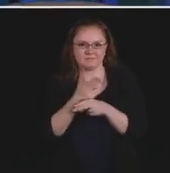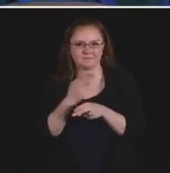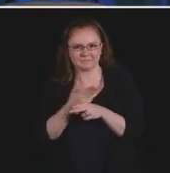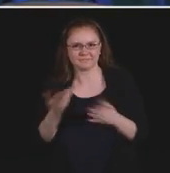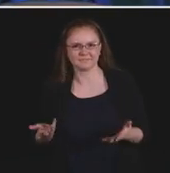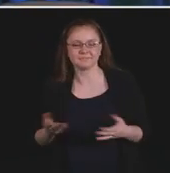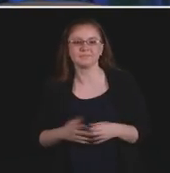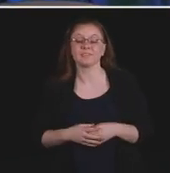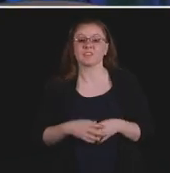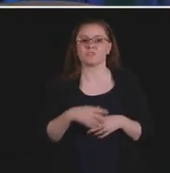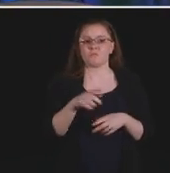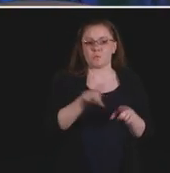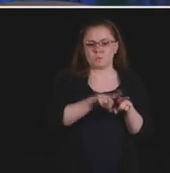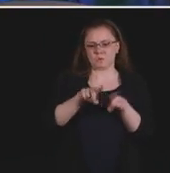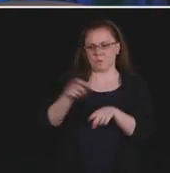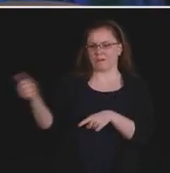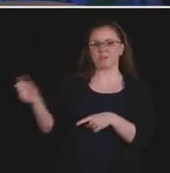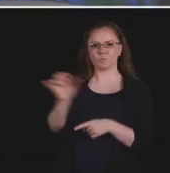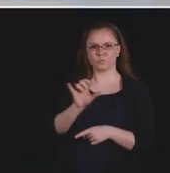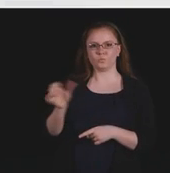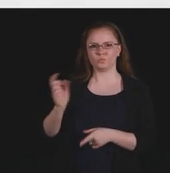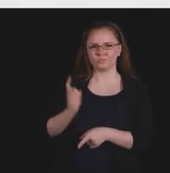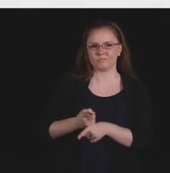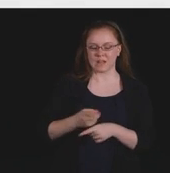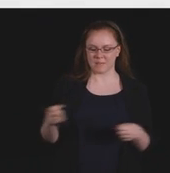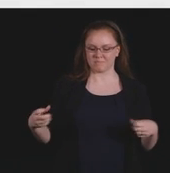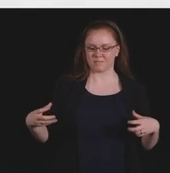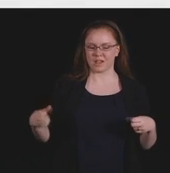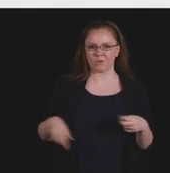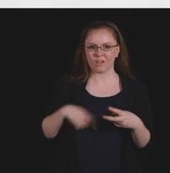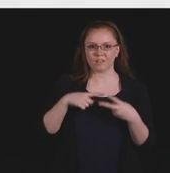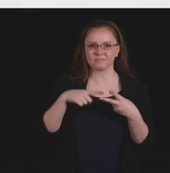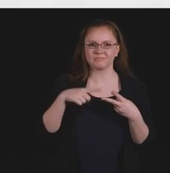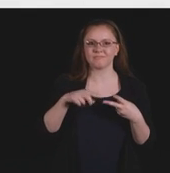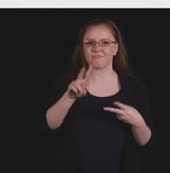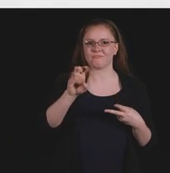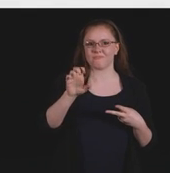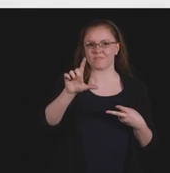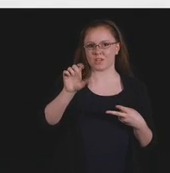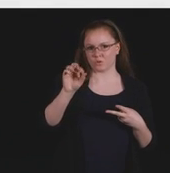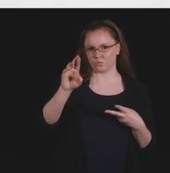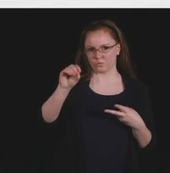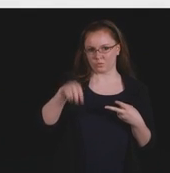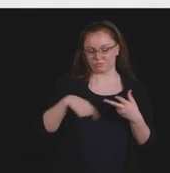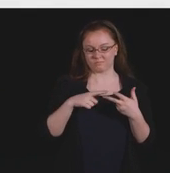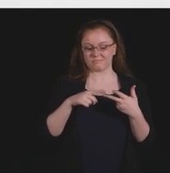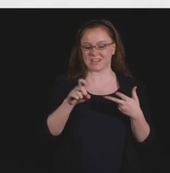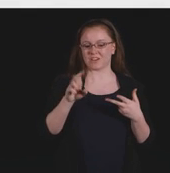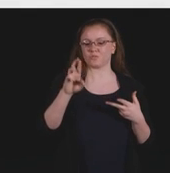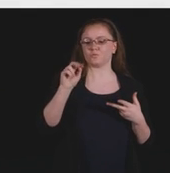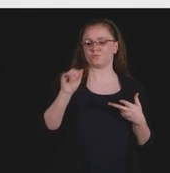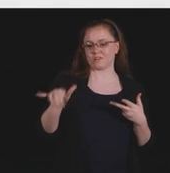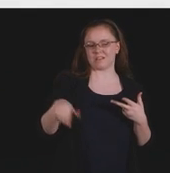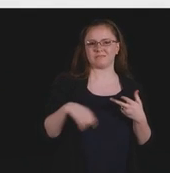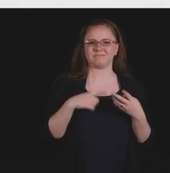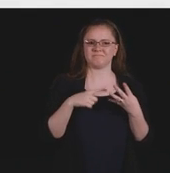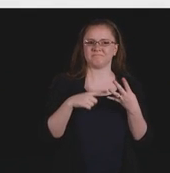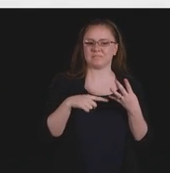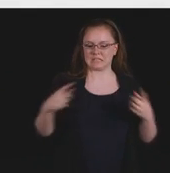matter, how about microwave oven, Velcro, X-rays, or even